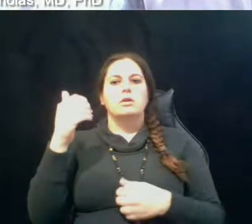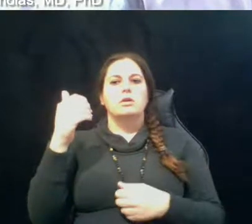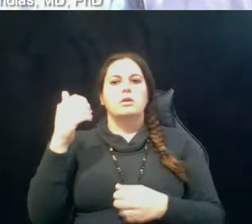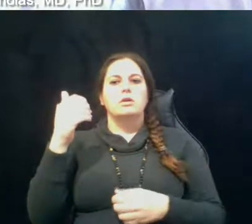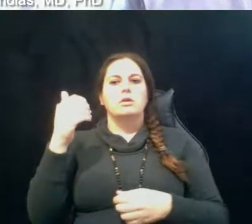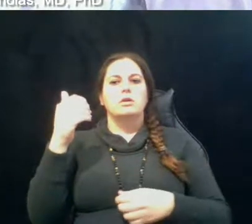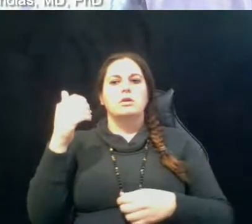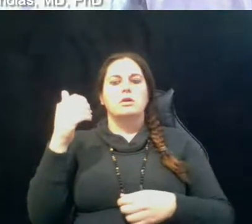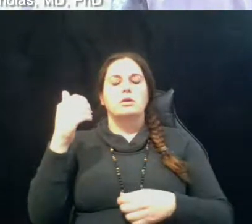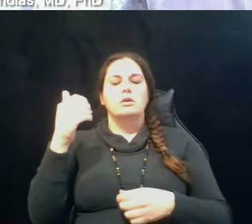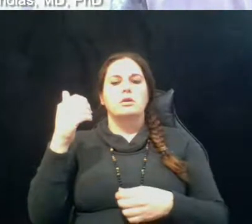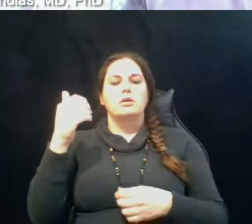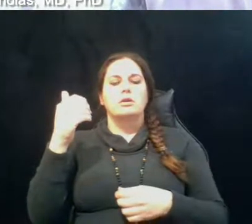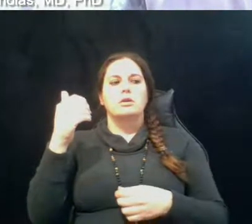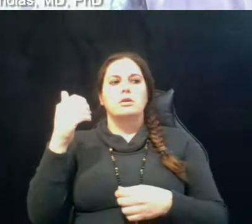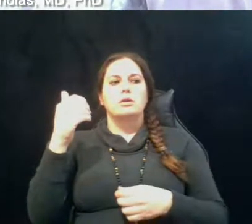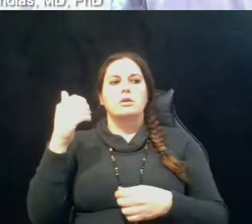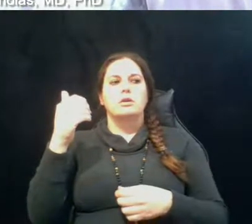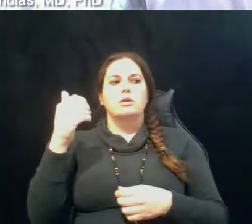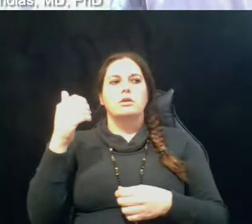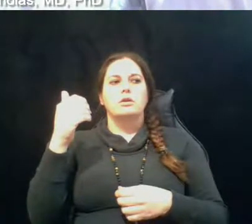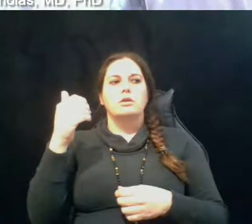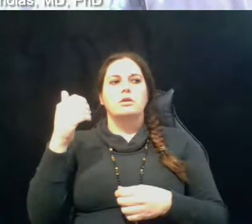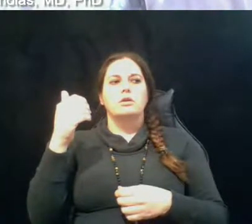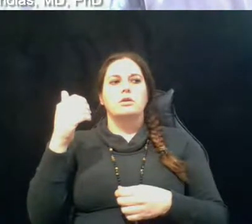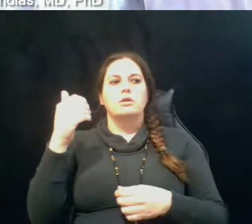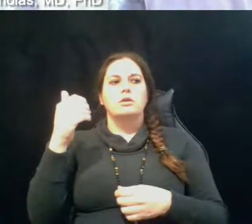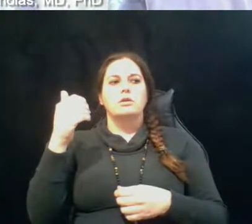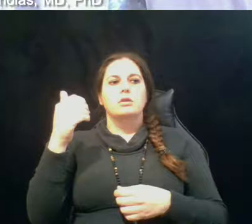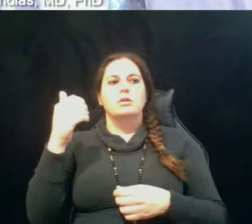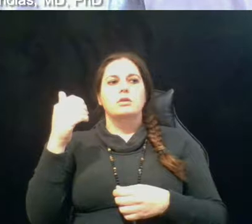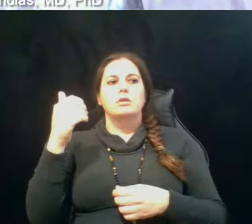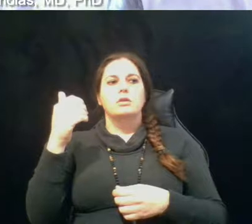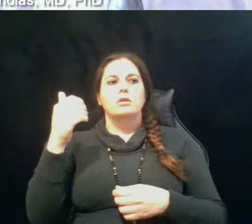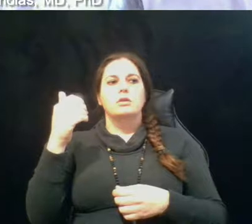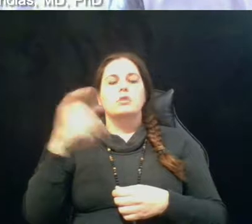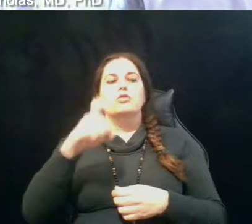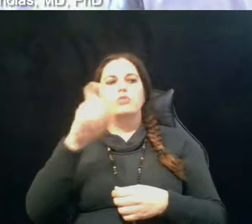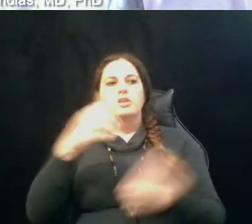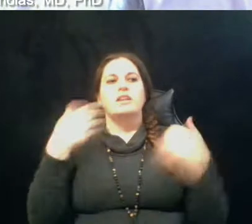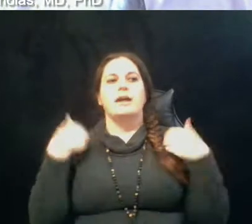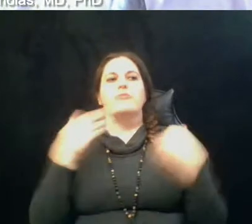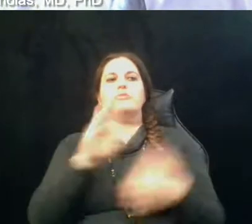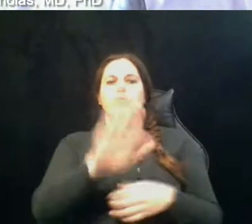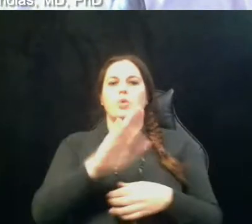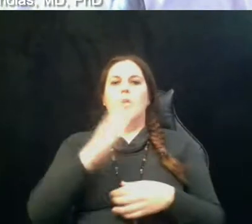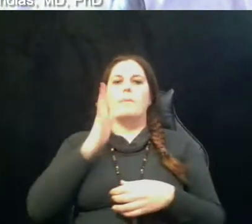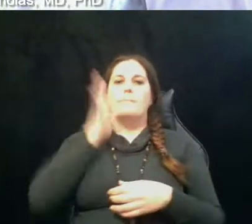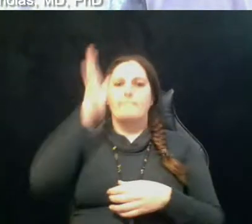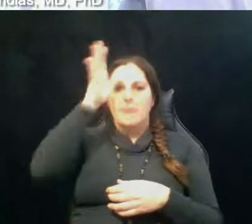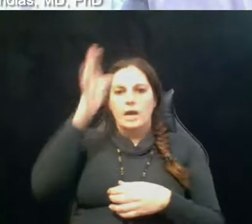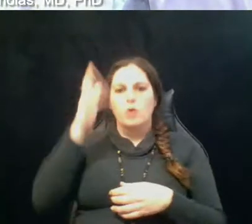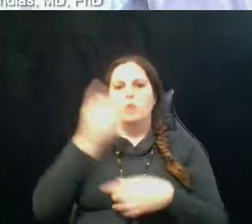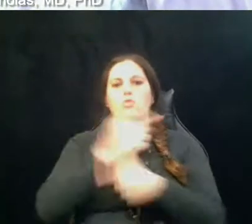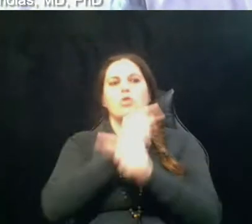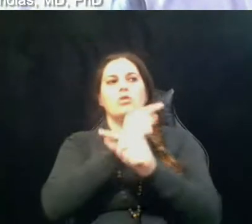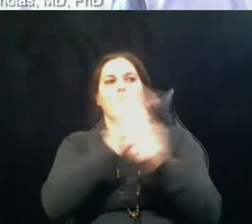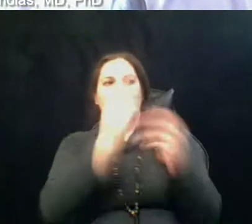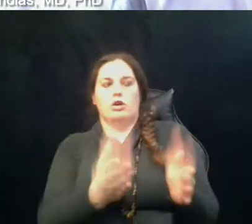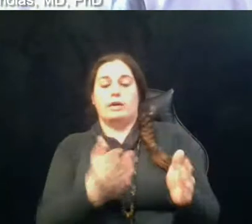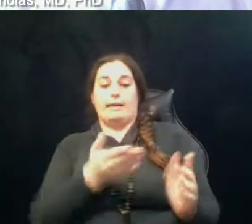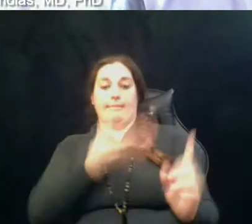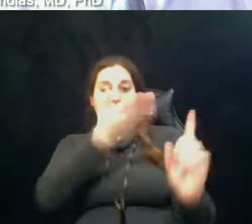your caregiver or your provider or your parent or your guardian is present during these times. There's nothing